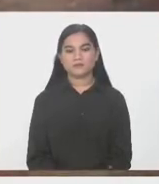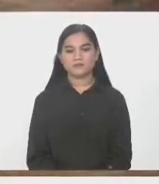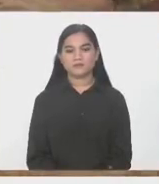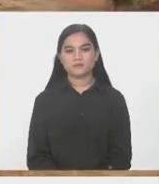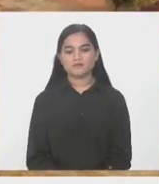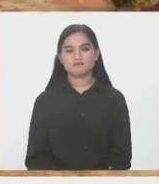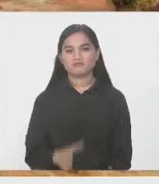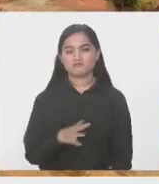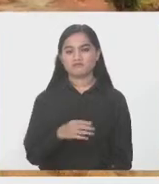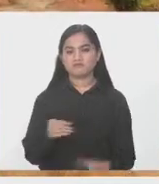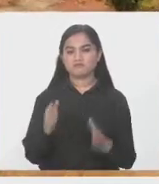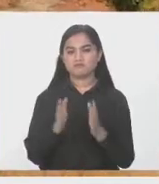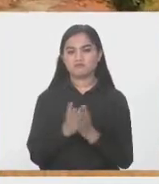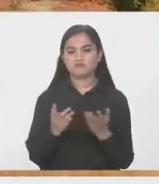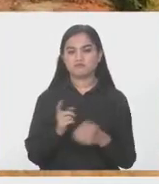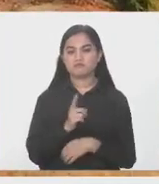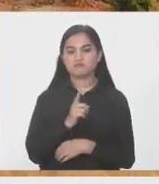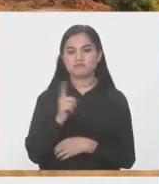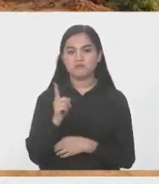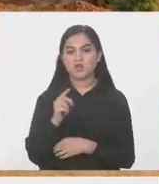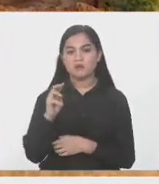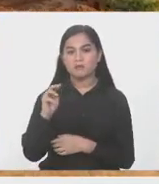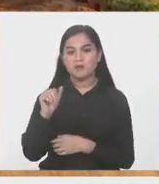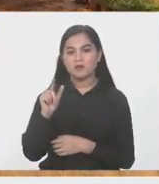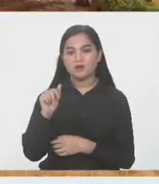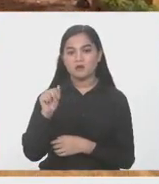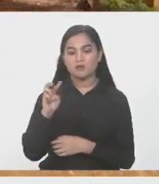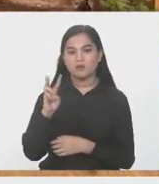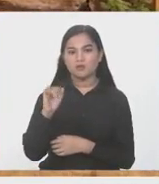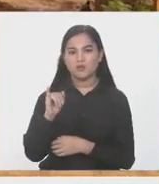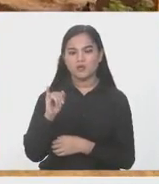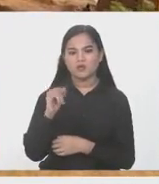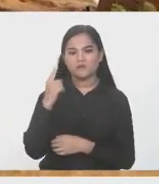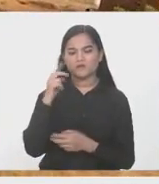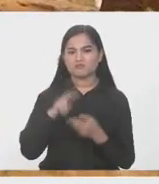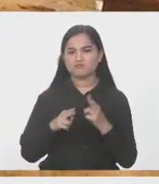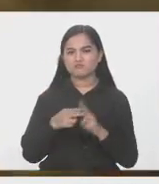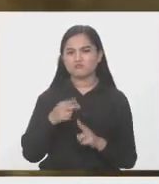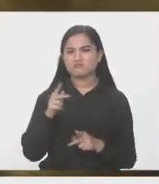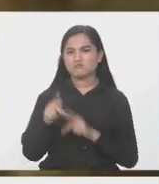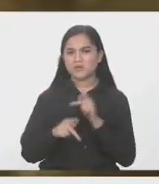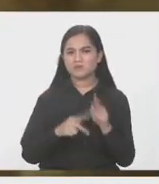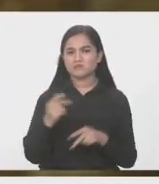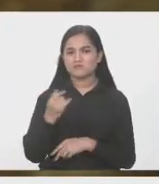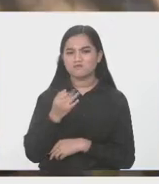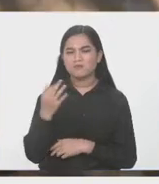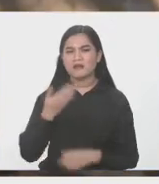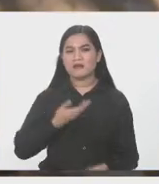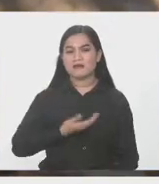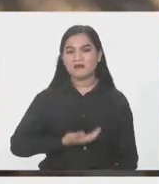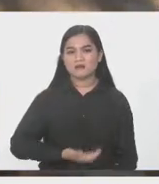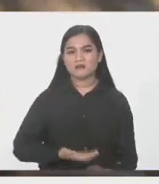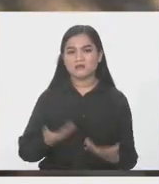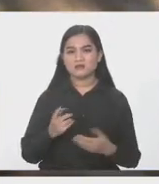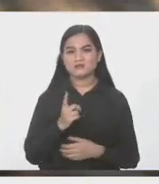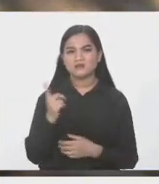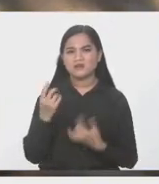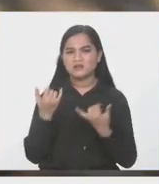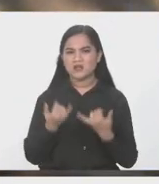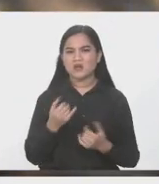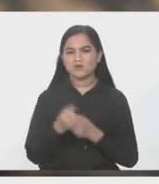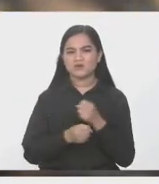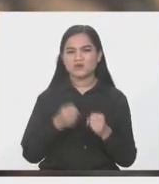And as the drought and famine worsen in Malawi, the number of people projected to face hunger in the country this year